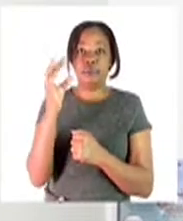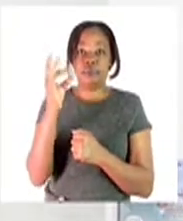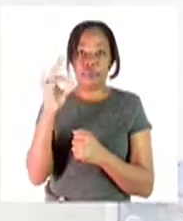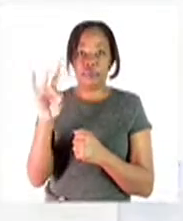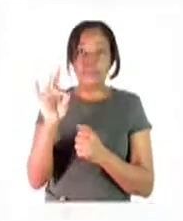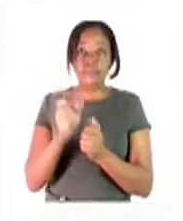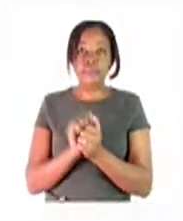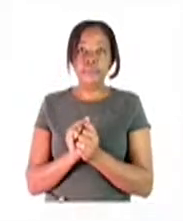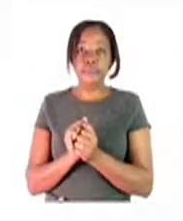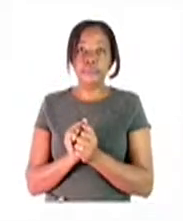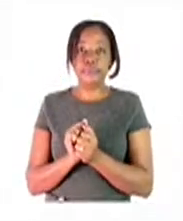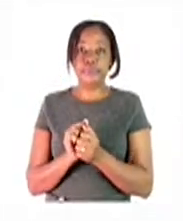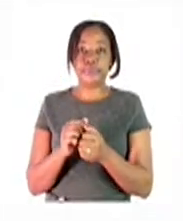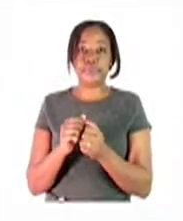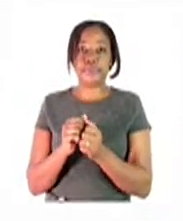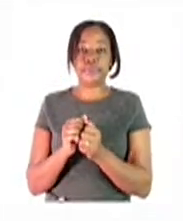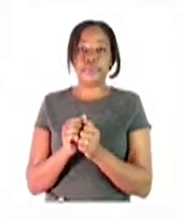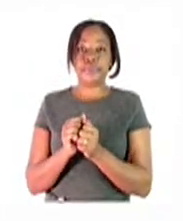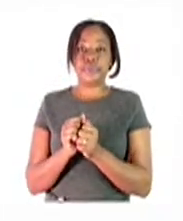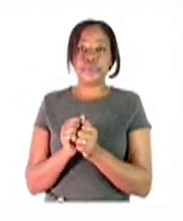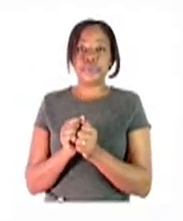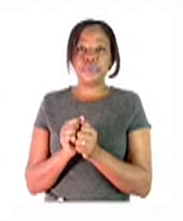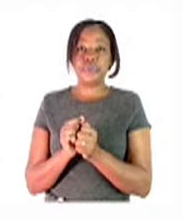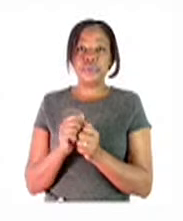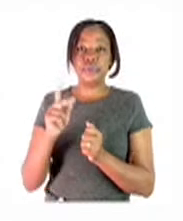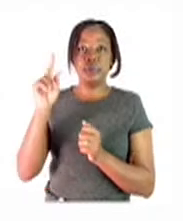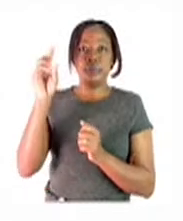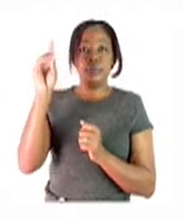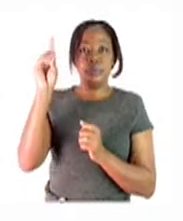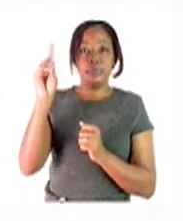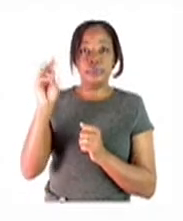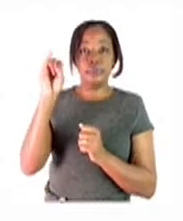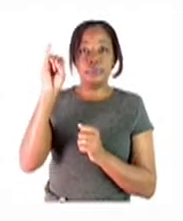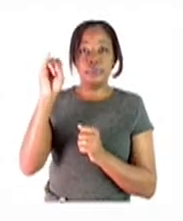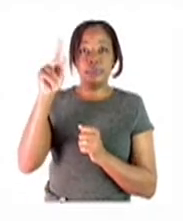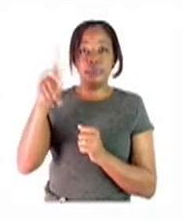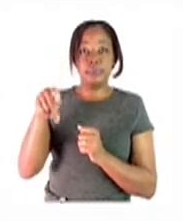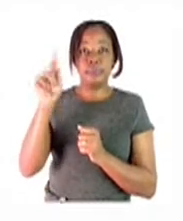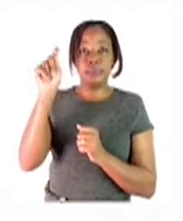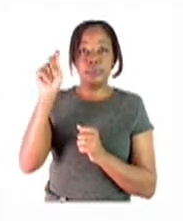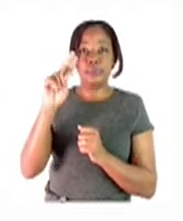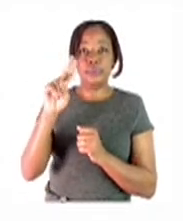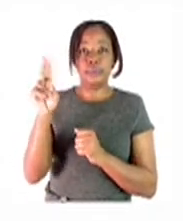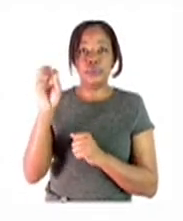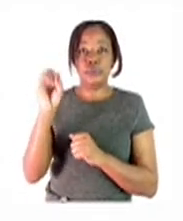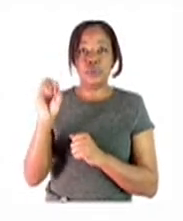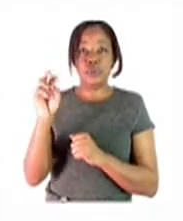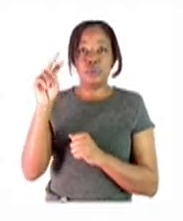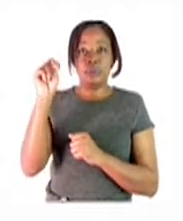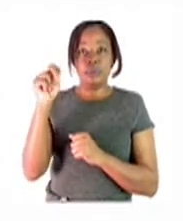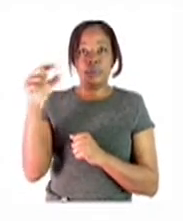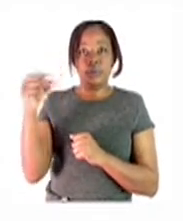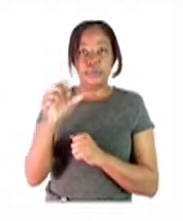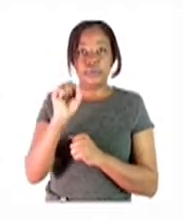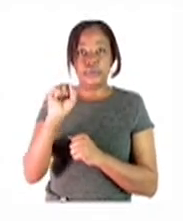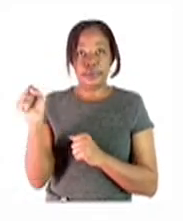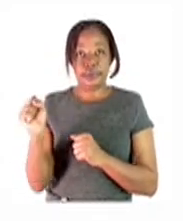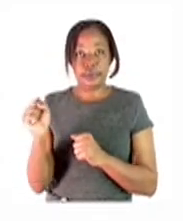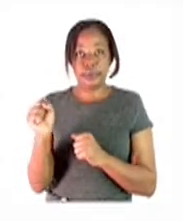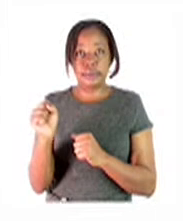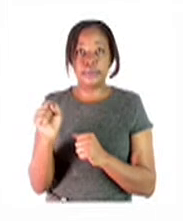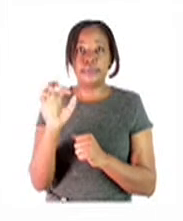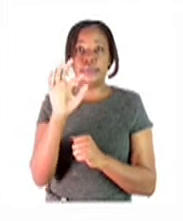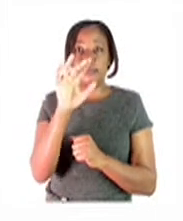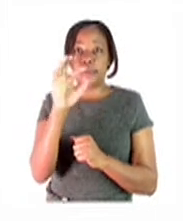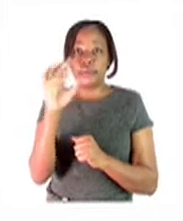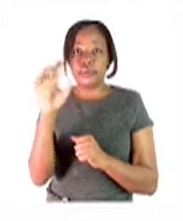18 together. Okay, when the letters are together and